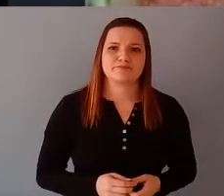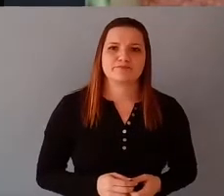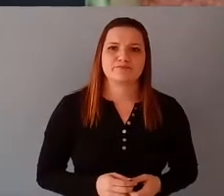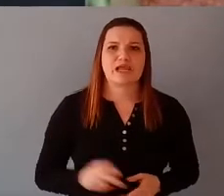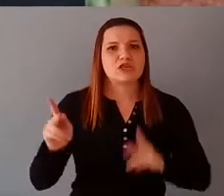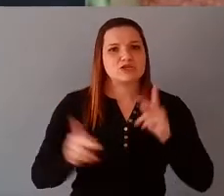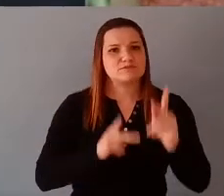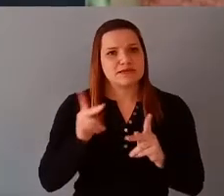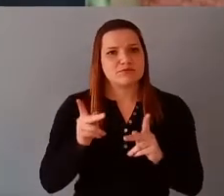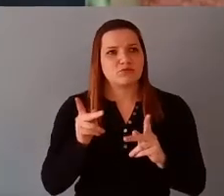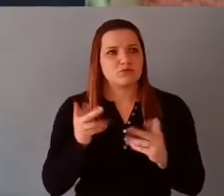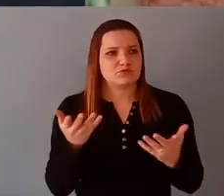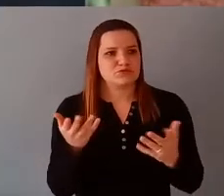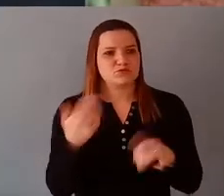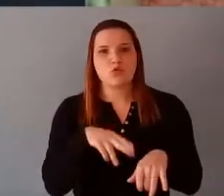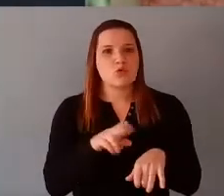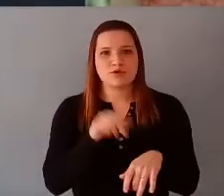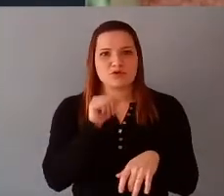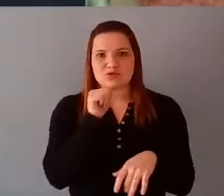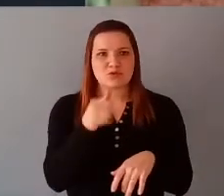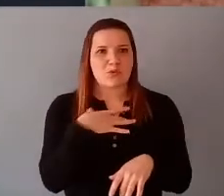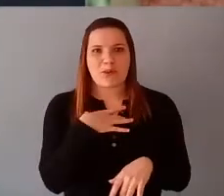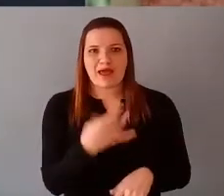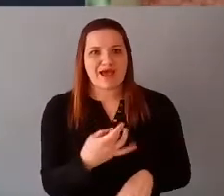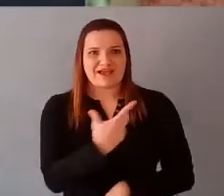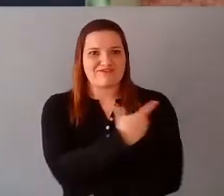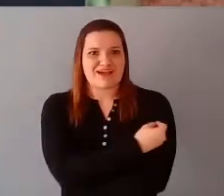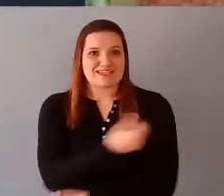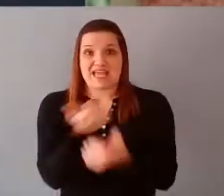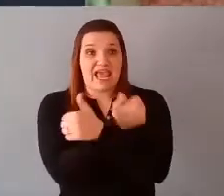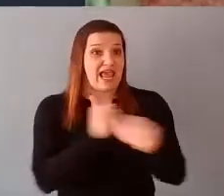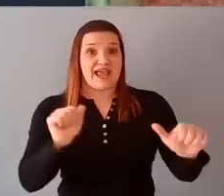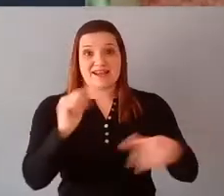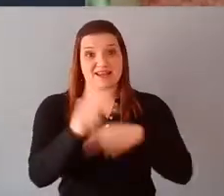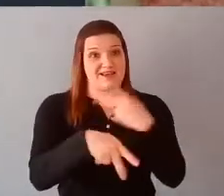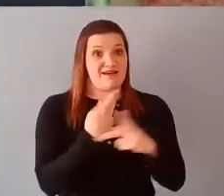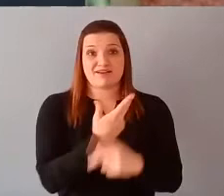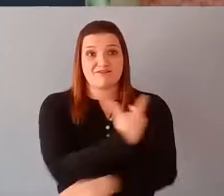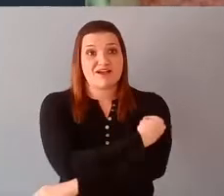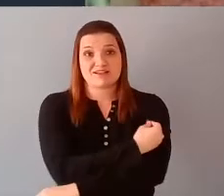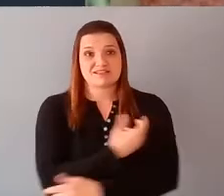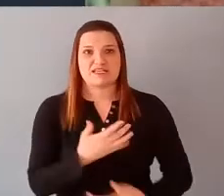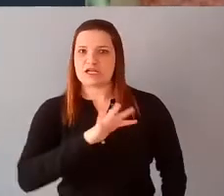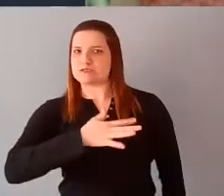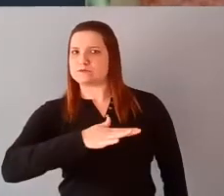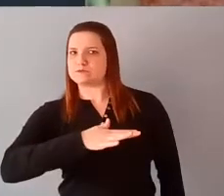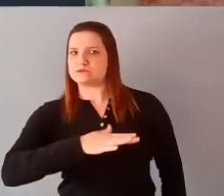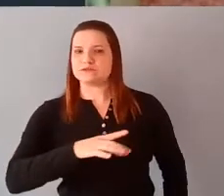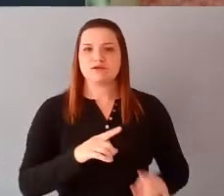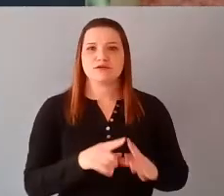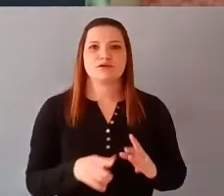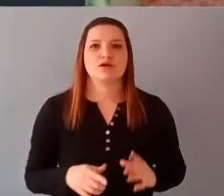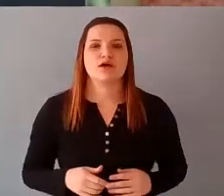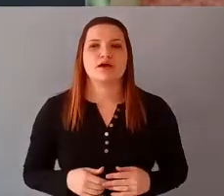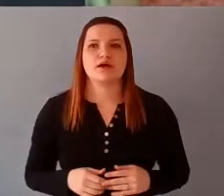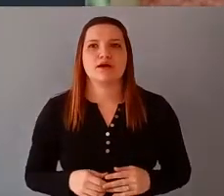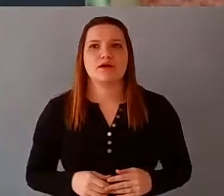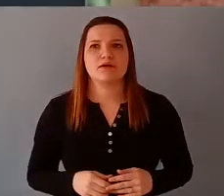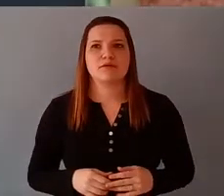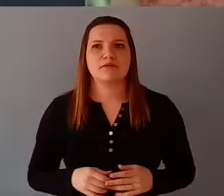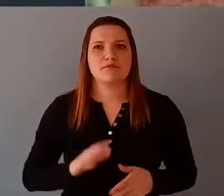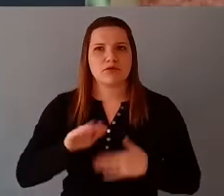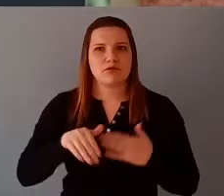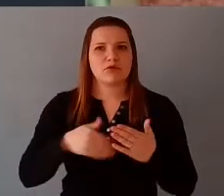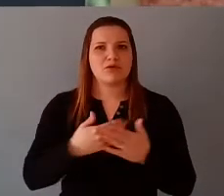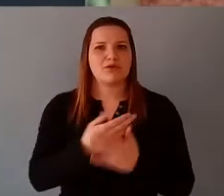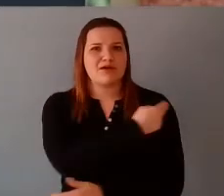general are uncomfortable with vaccines. We know that. We did, along with pretty much the rest of the hospital